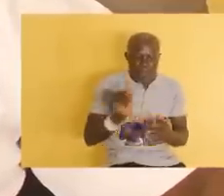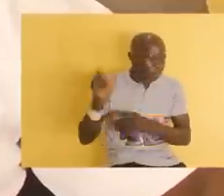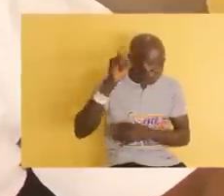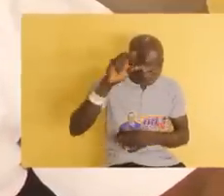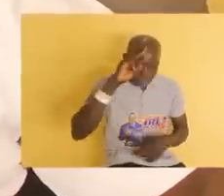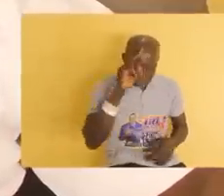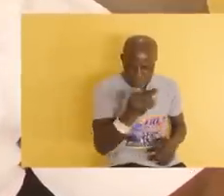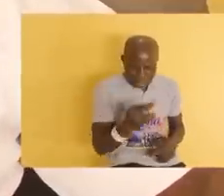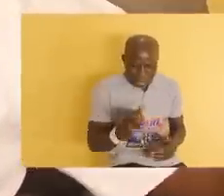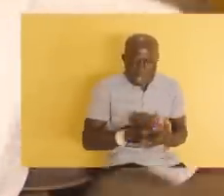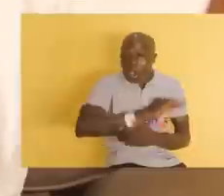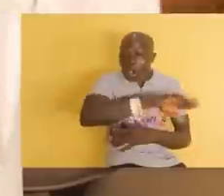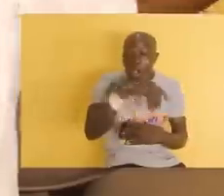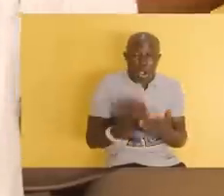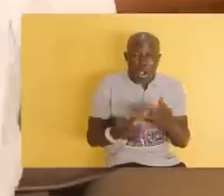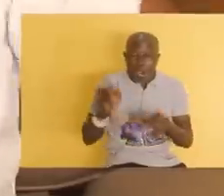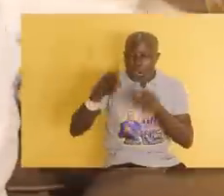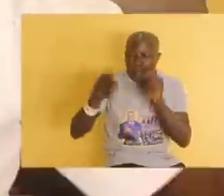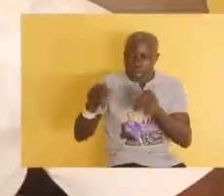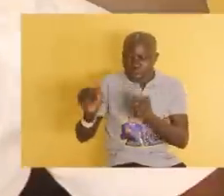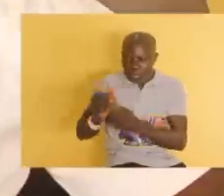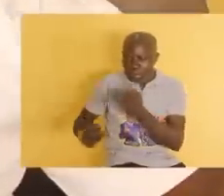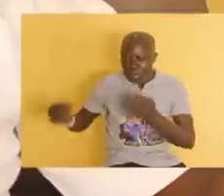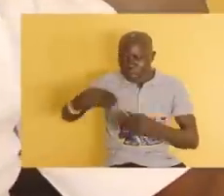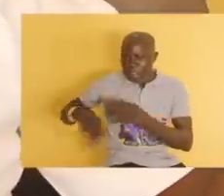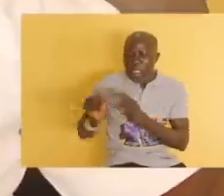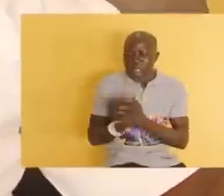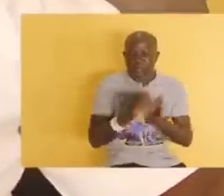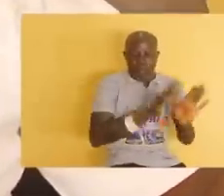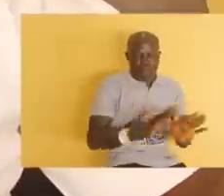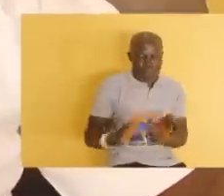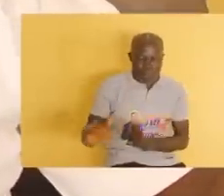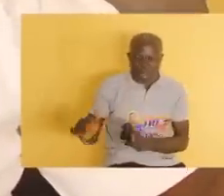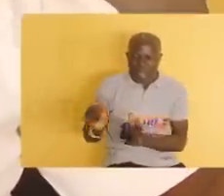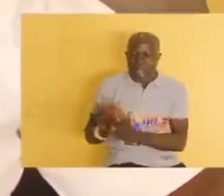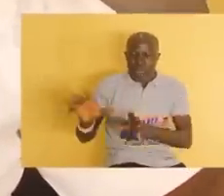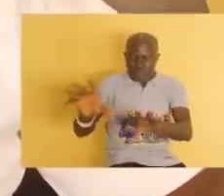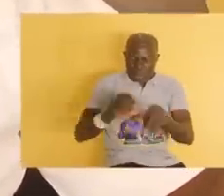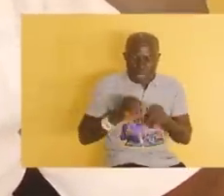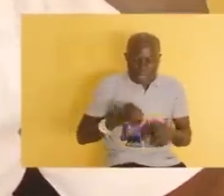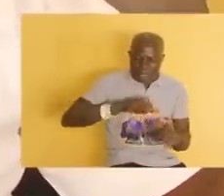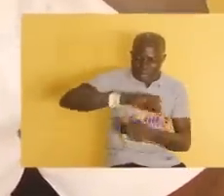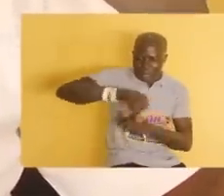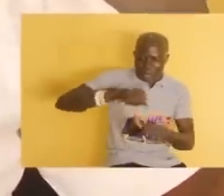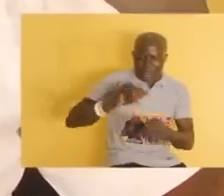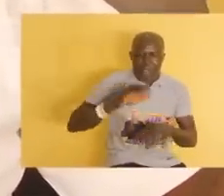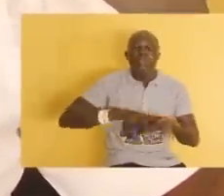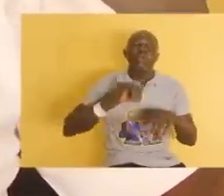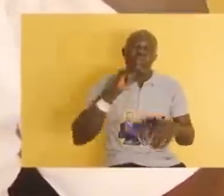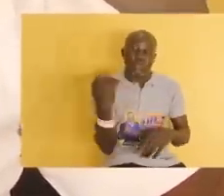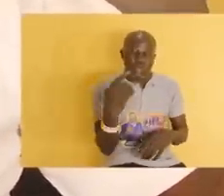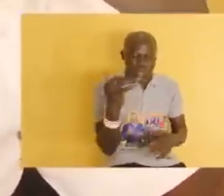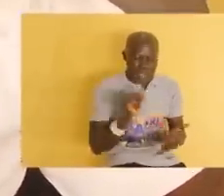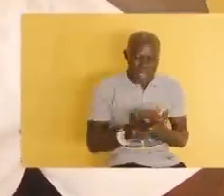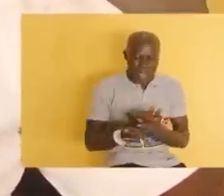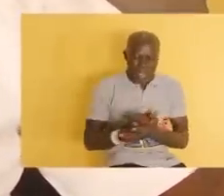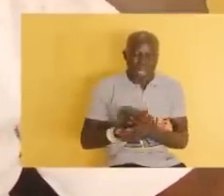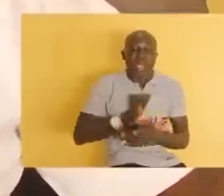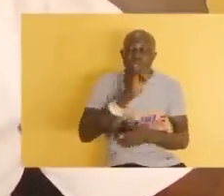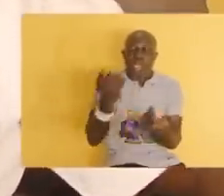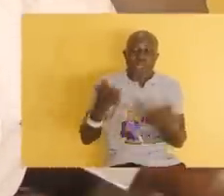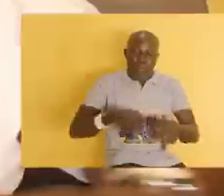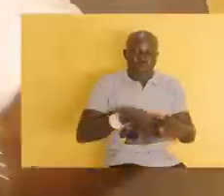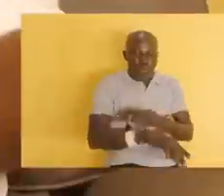gbo mi sa gbogbo eniyan pata e kura sile get prepared lati gba oro yi iyen ni koko ma se ne